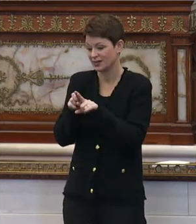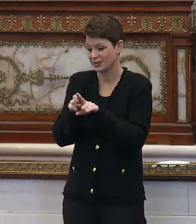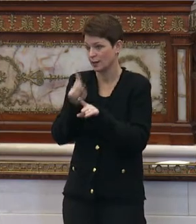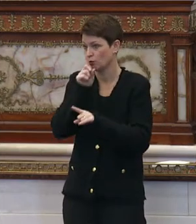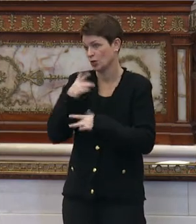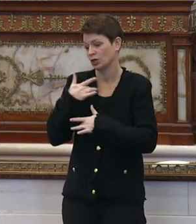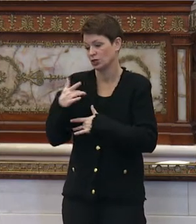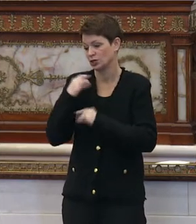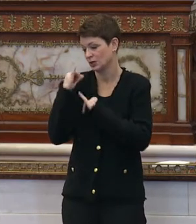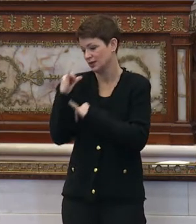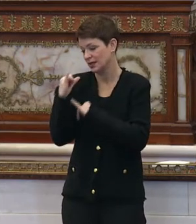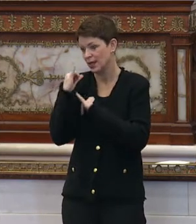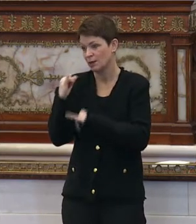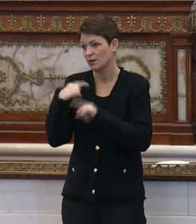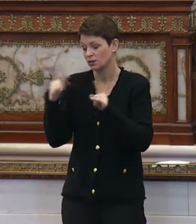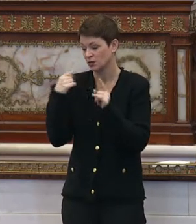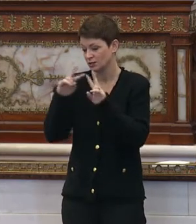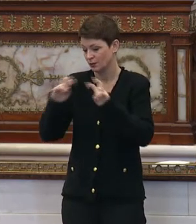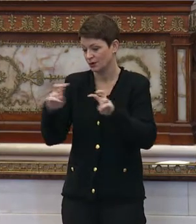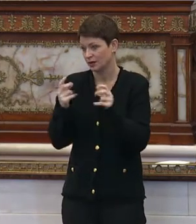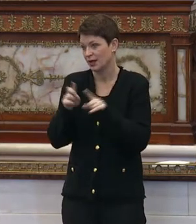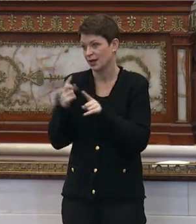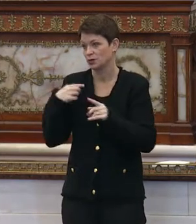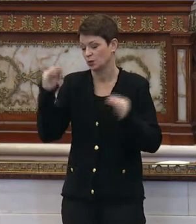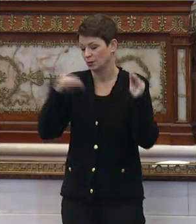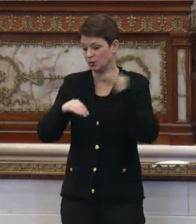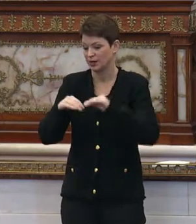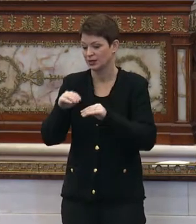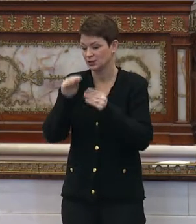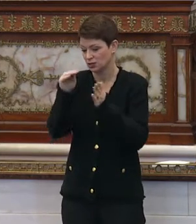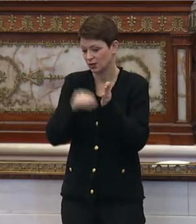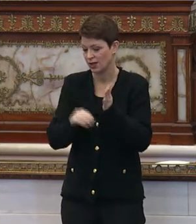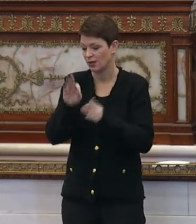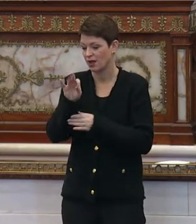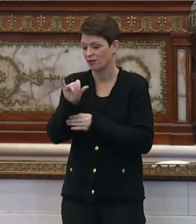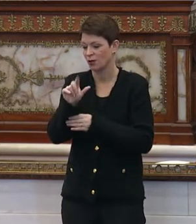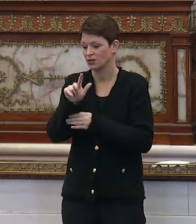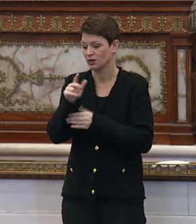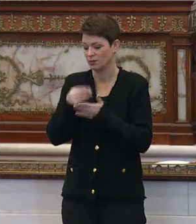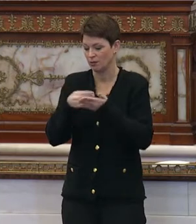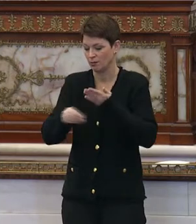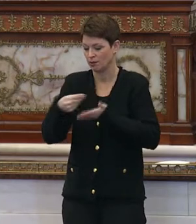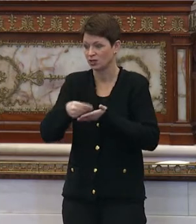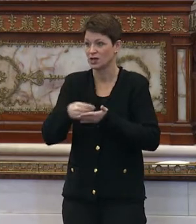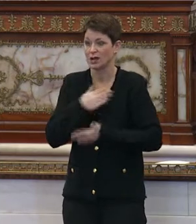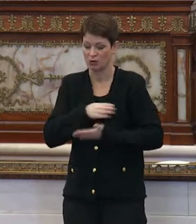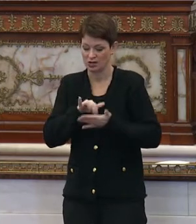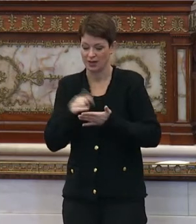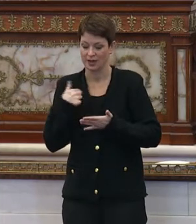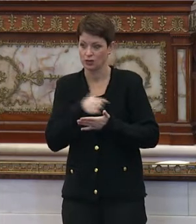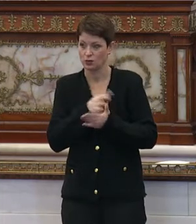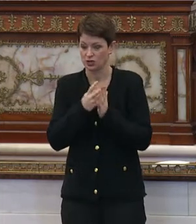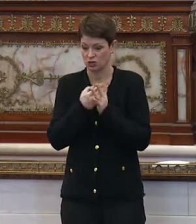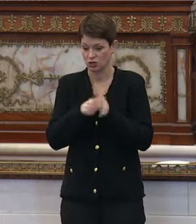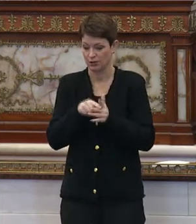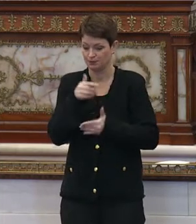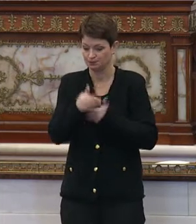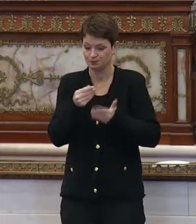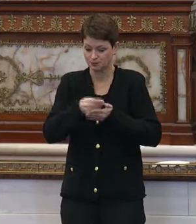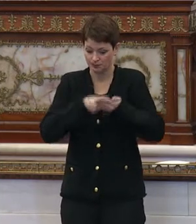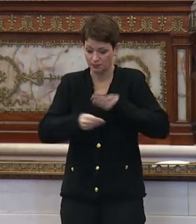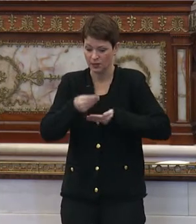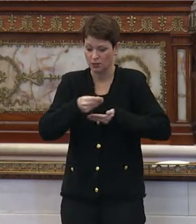real concerns, and that's why we're evaluating that as we're putting together the FY23 budget. So I appreciate that. As we go into the